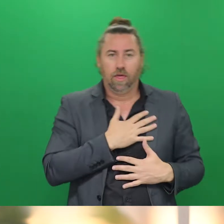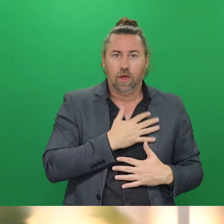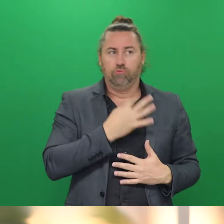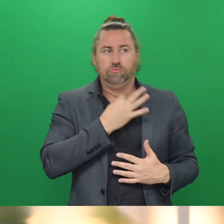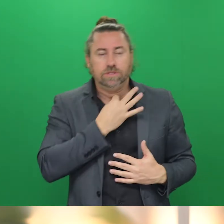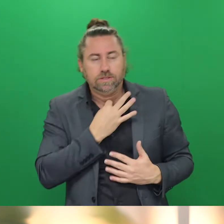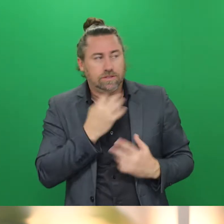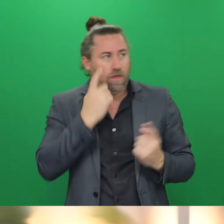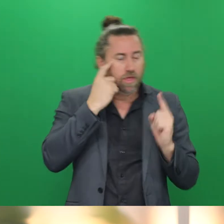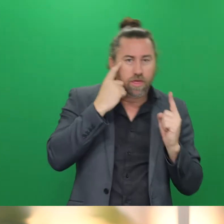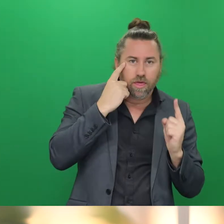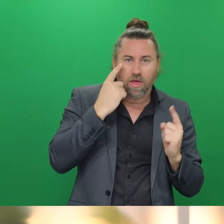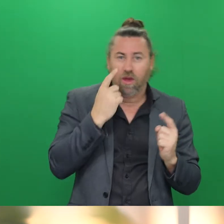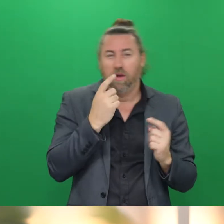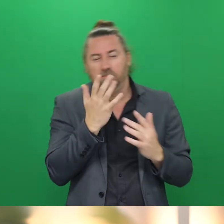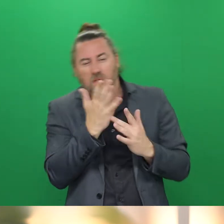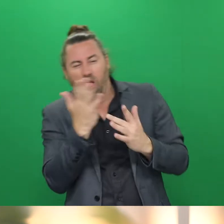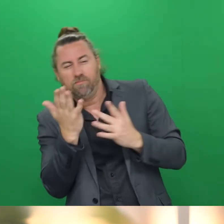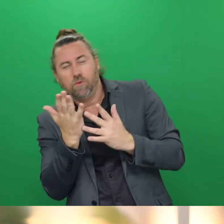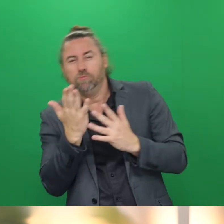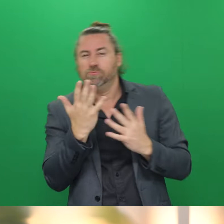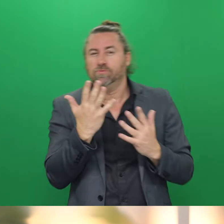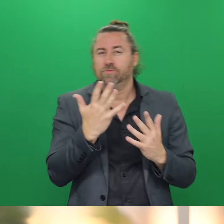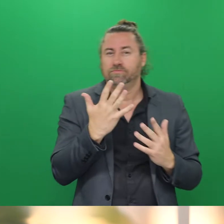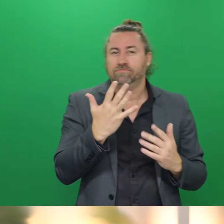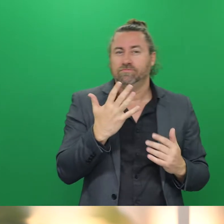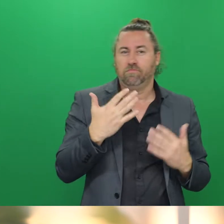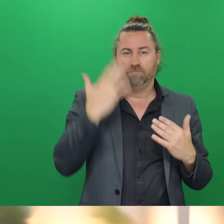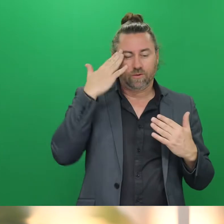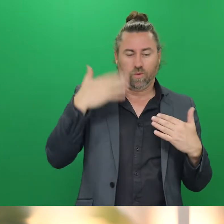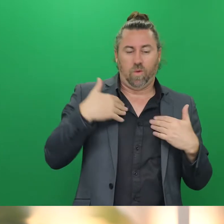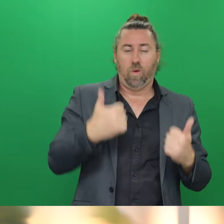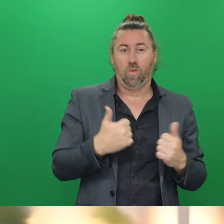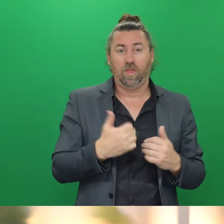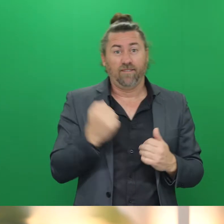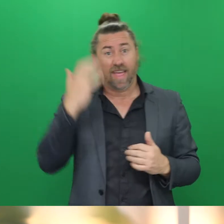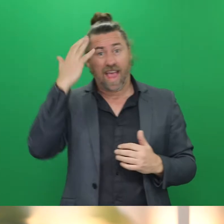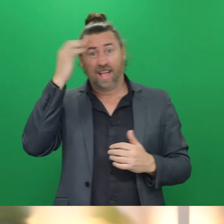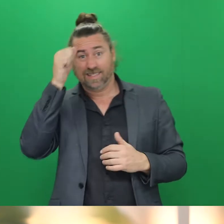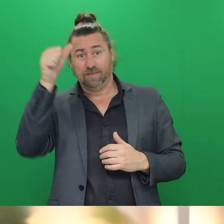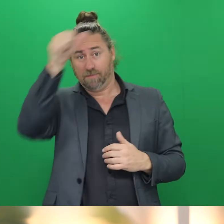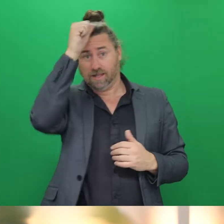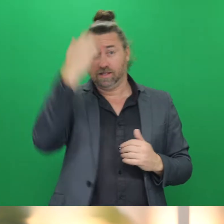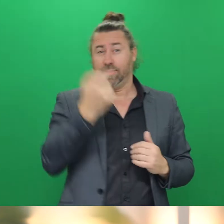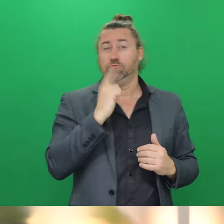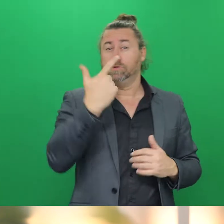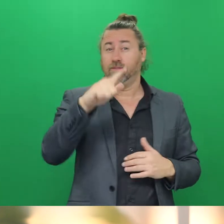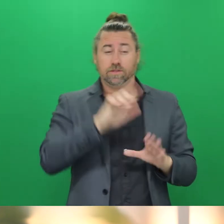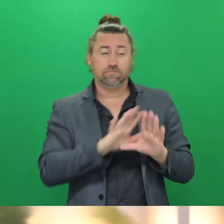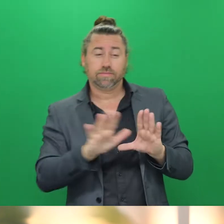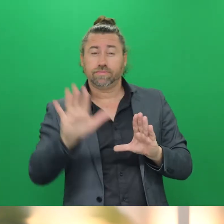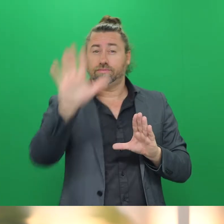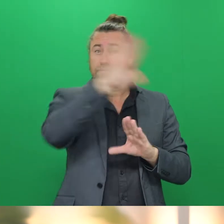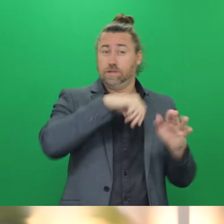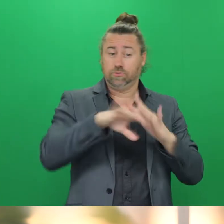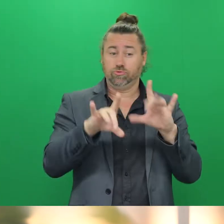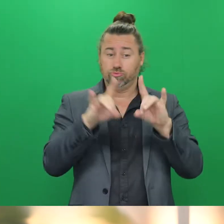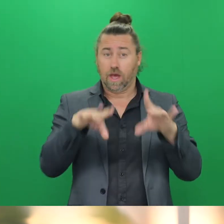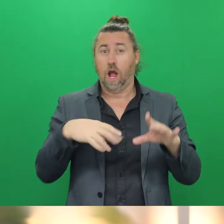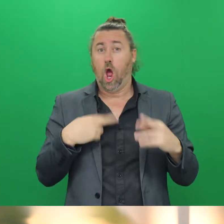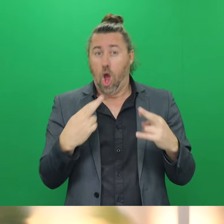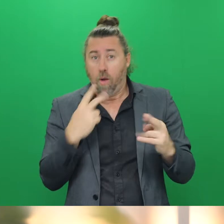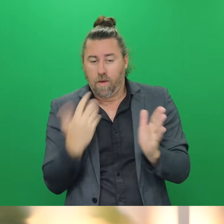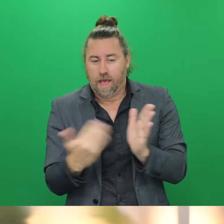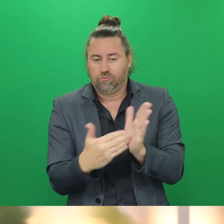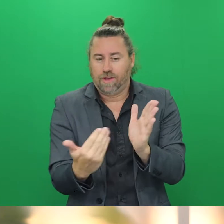mental illness. And there are currently 150 Headspace services operating nationally, with commitments in place to grow